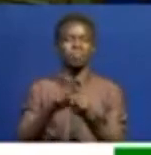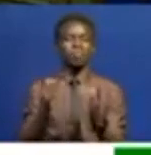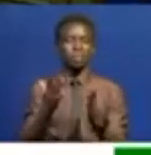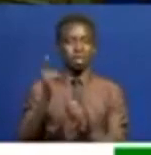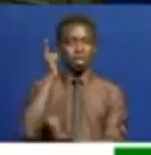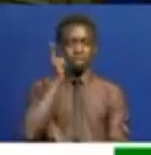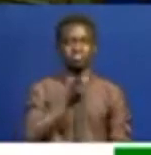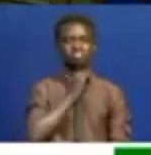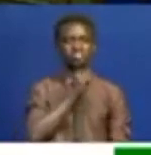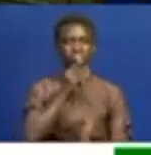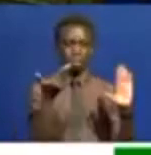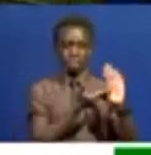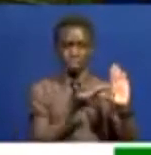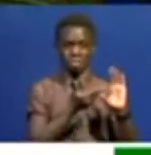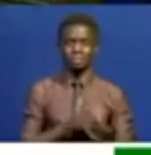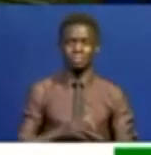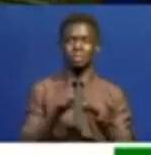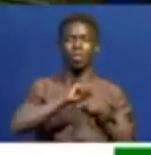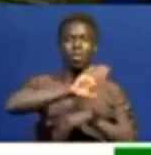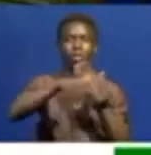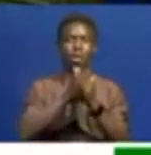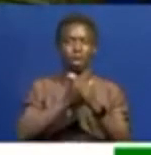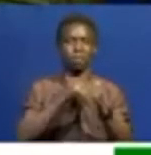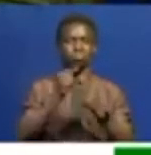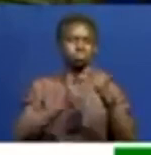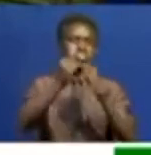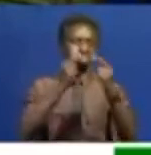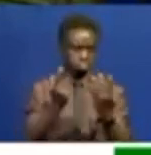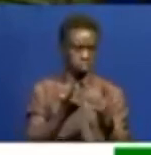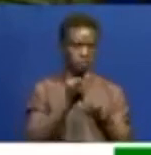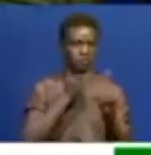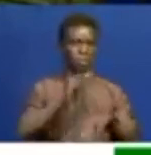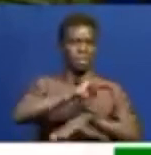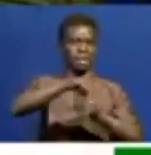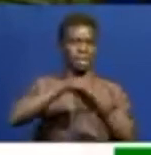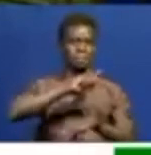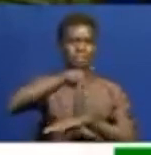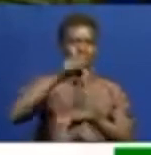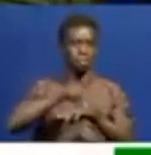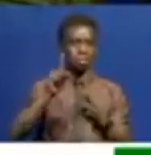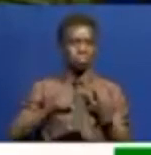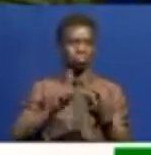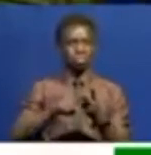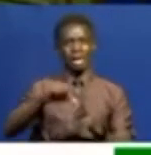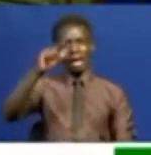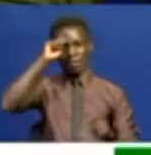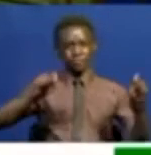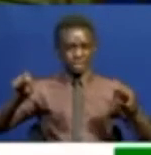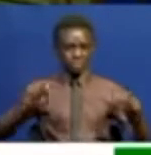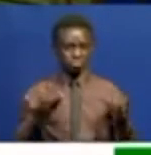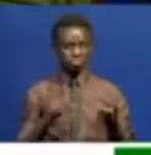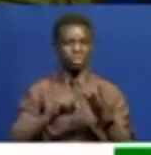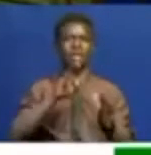on measures taken and progress made in the realization of national values and principles and governance, and the 10th annual report on the